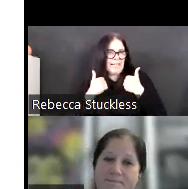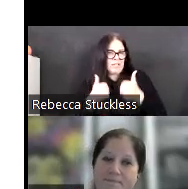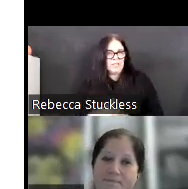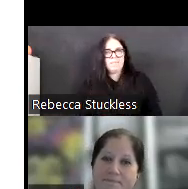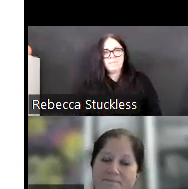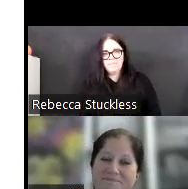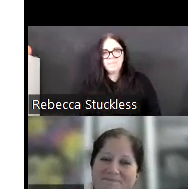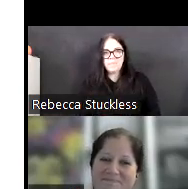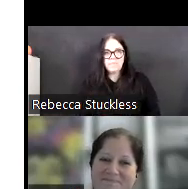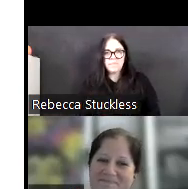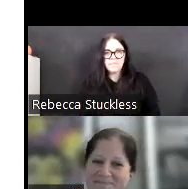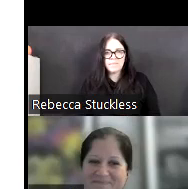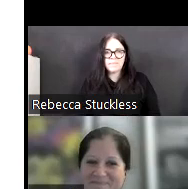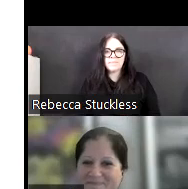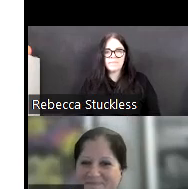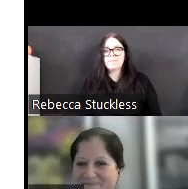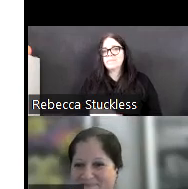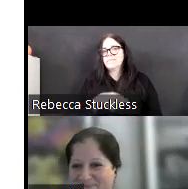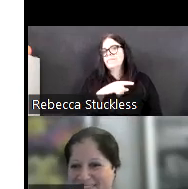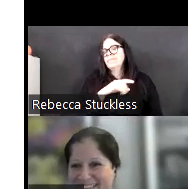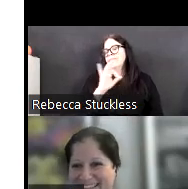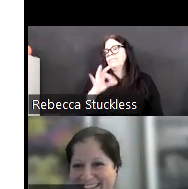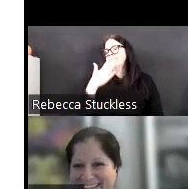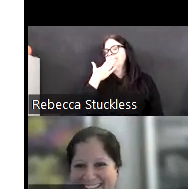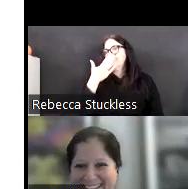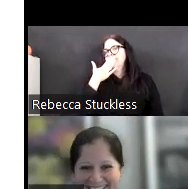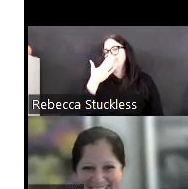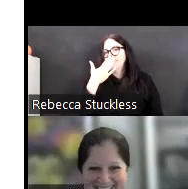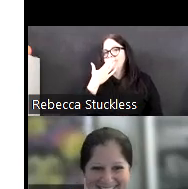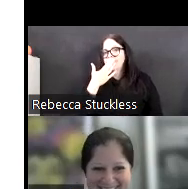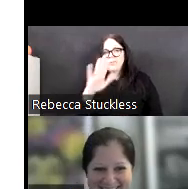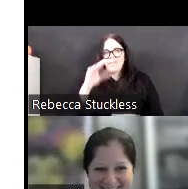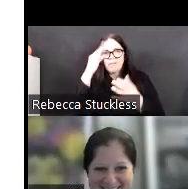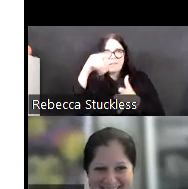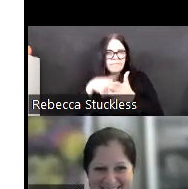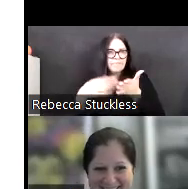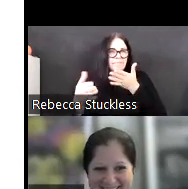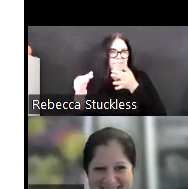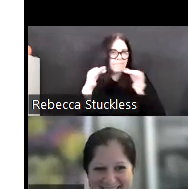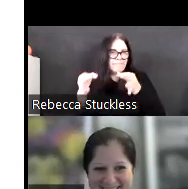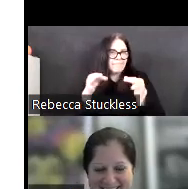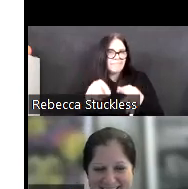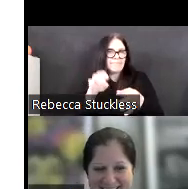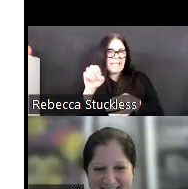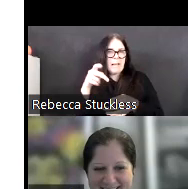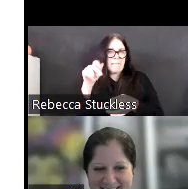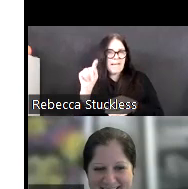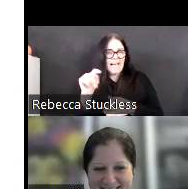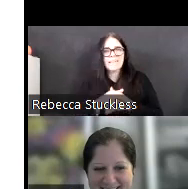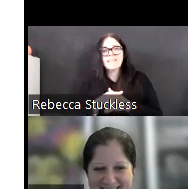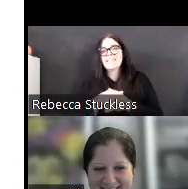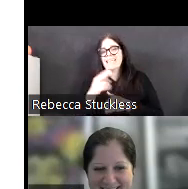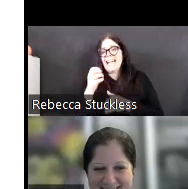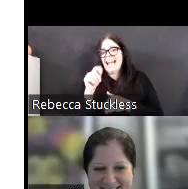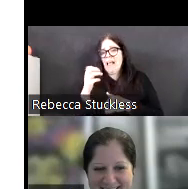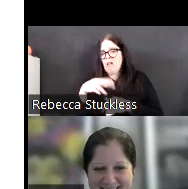Wonderful. Thank you so much, Sarah, for all the information you just shared about EPAT. Heather, just a real quick check. I think there's been, most of the